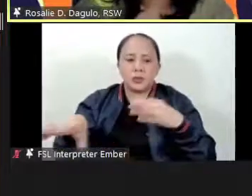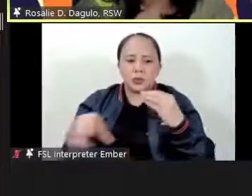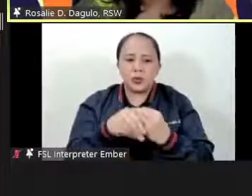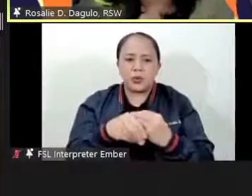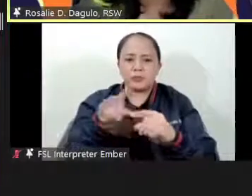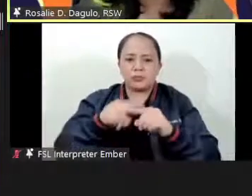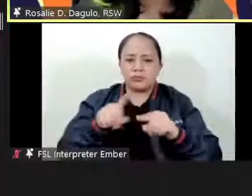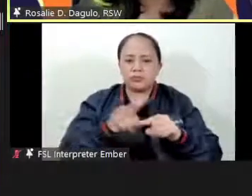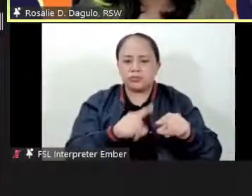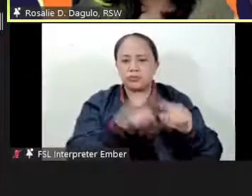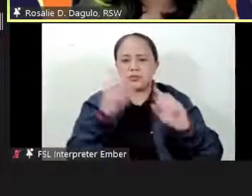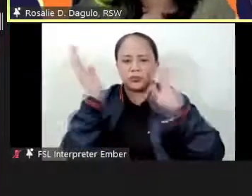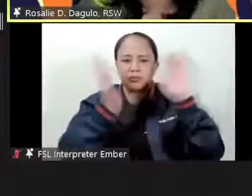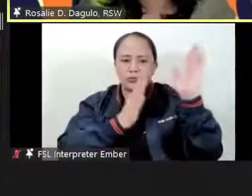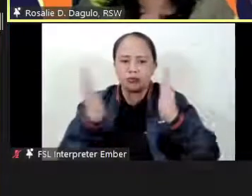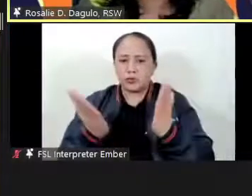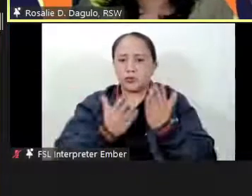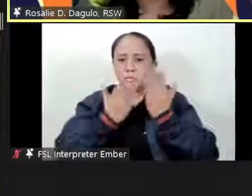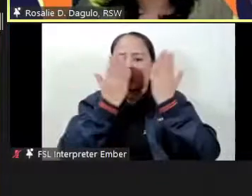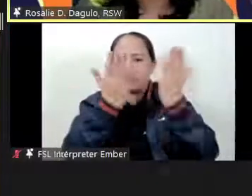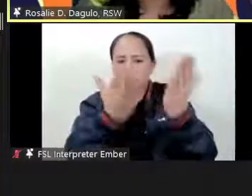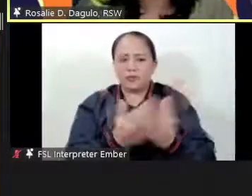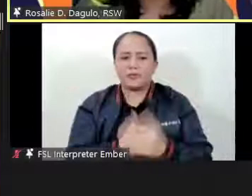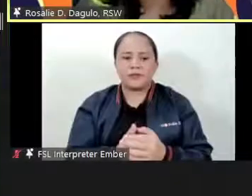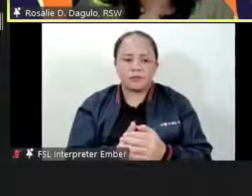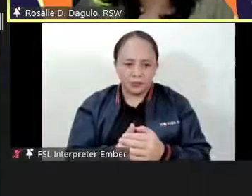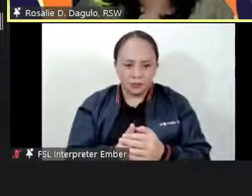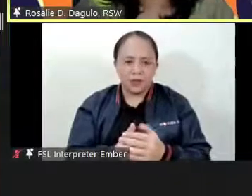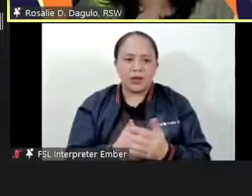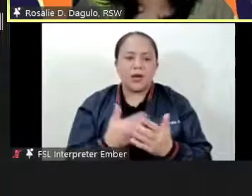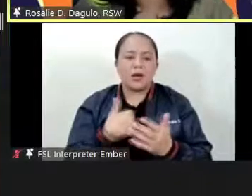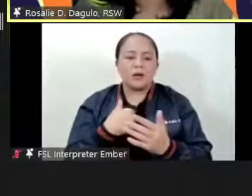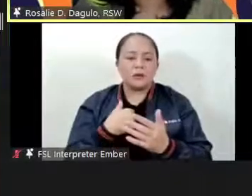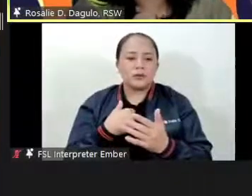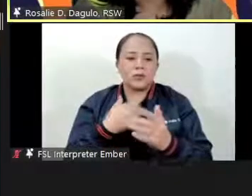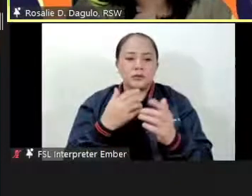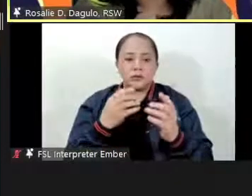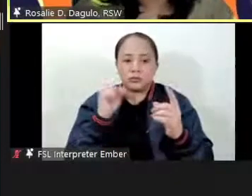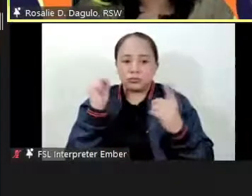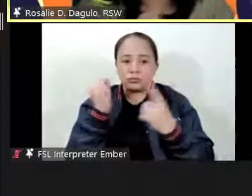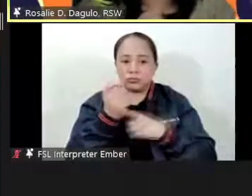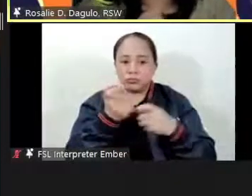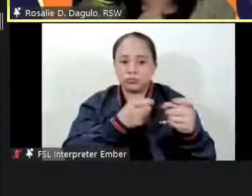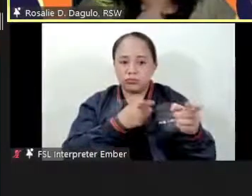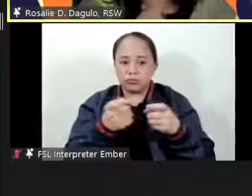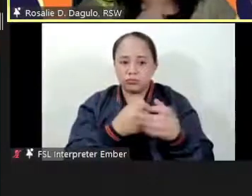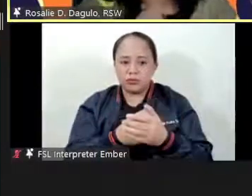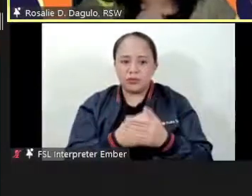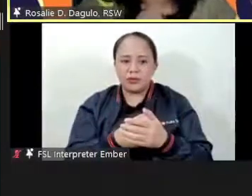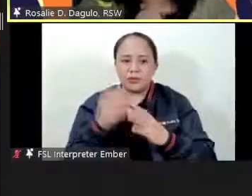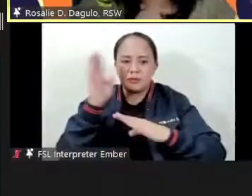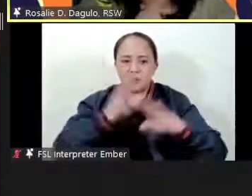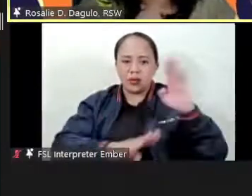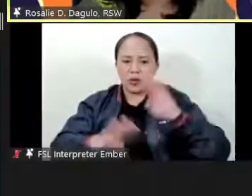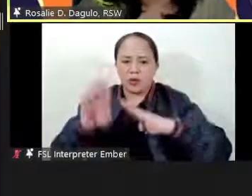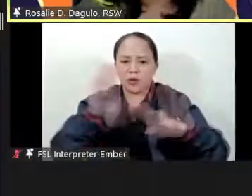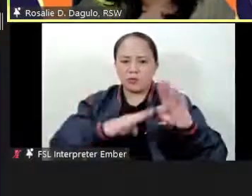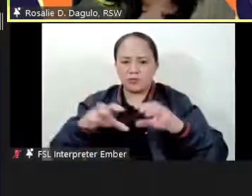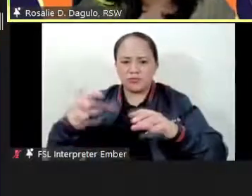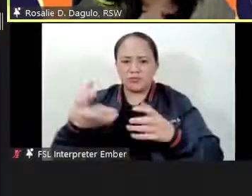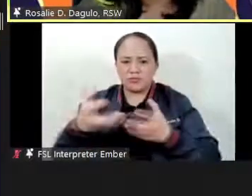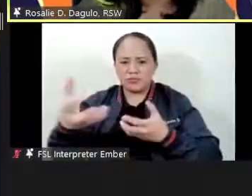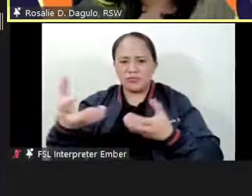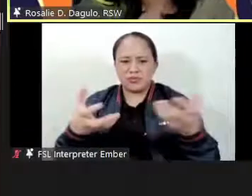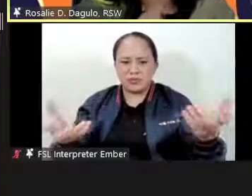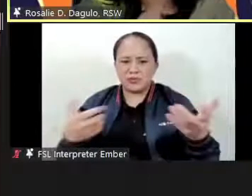offered to the client. Through case management, problems arising from fragmentation of services, staff turnover,